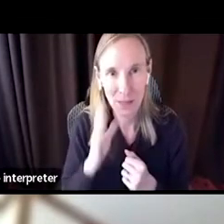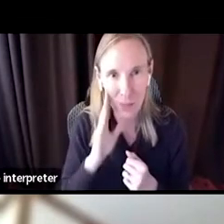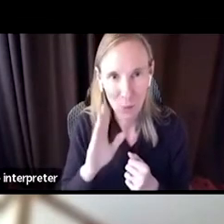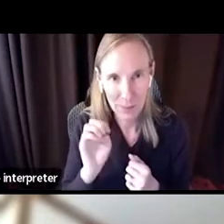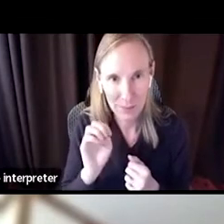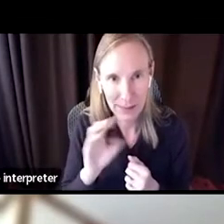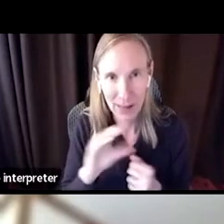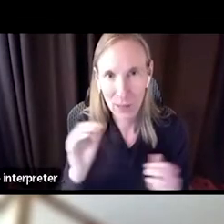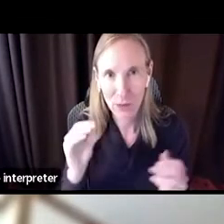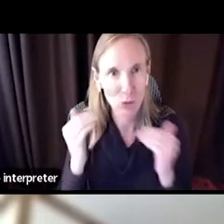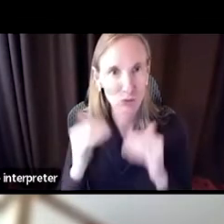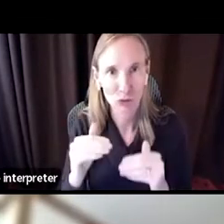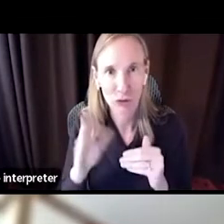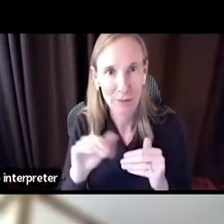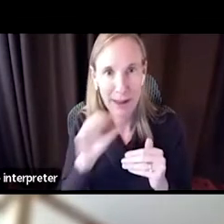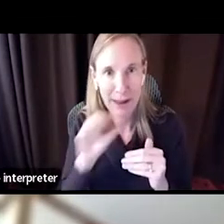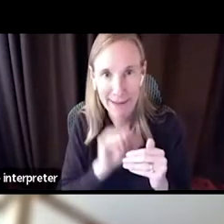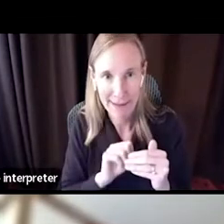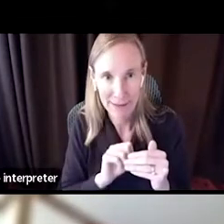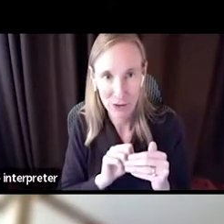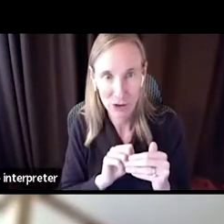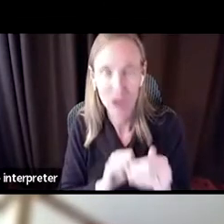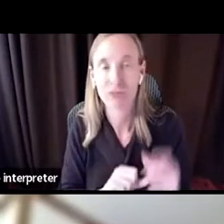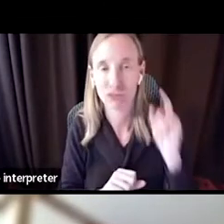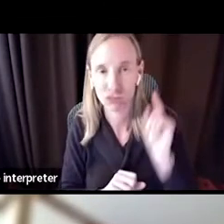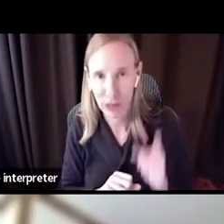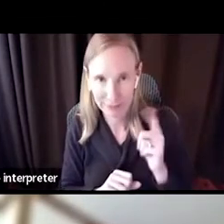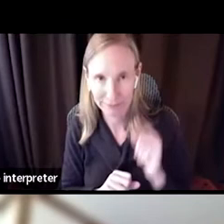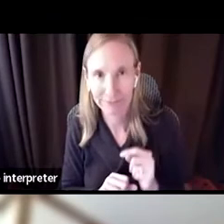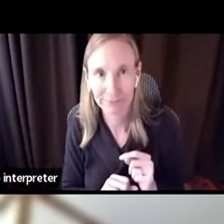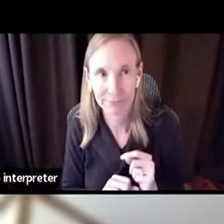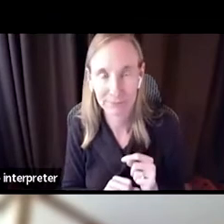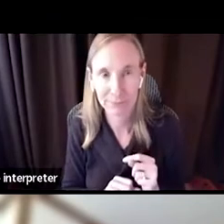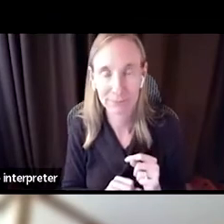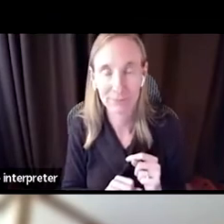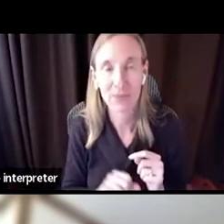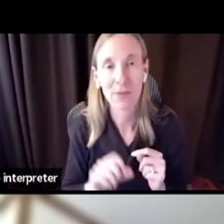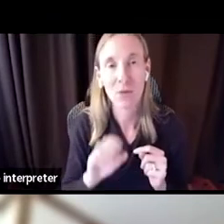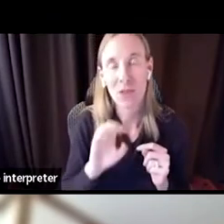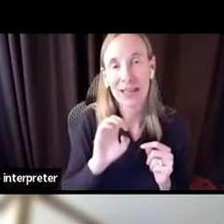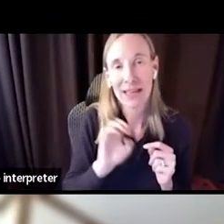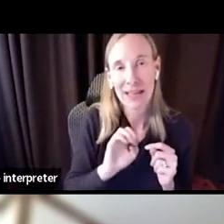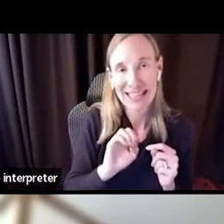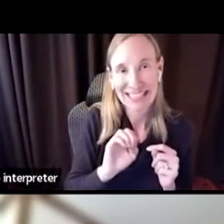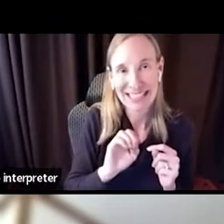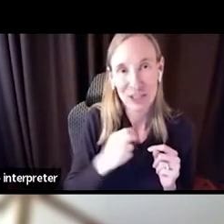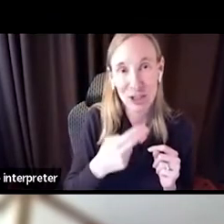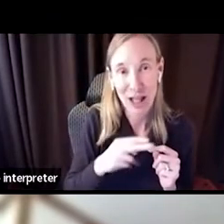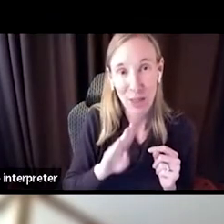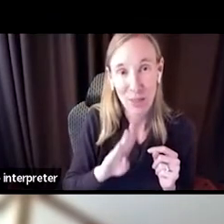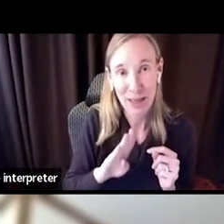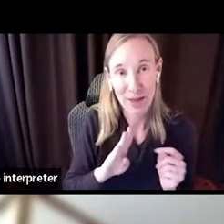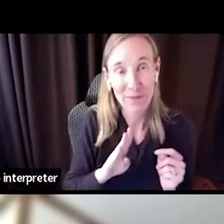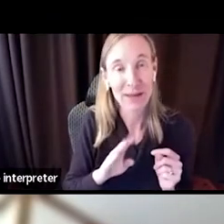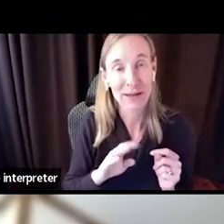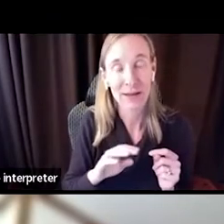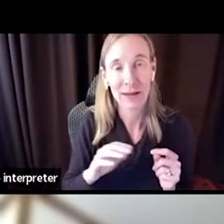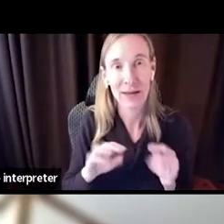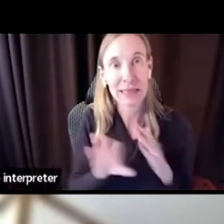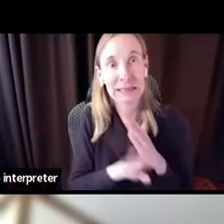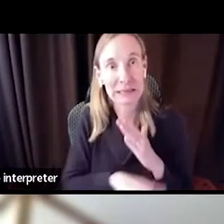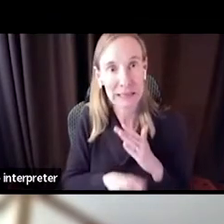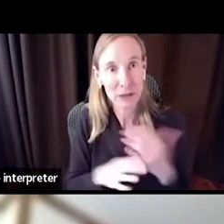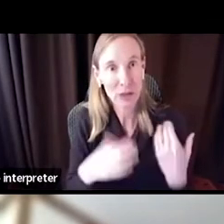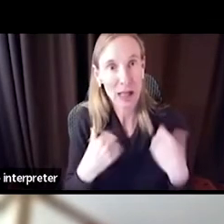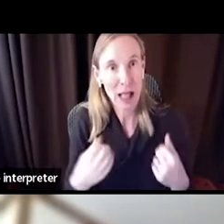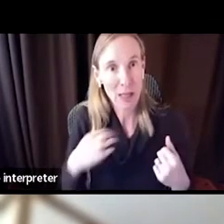there are no restrictions by age for either the essential health benefit plan recommendation. So it's not like a different